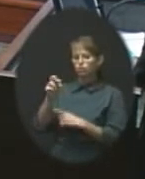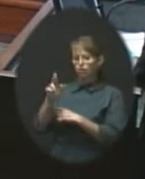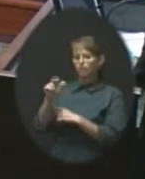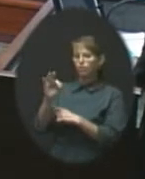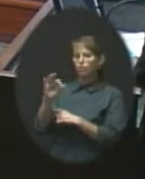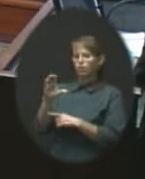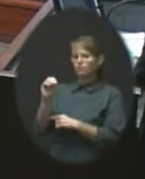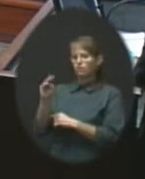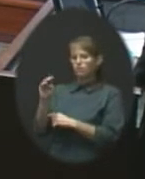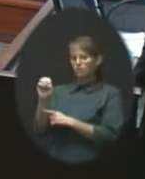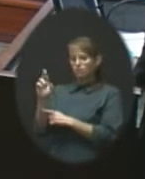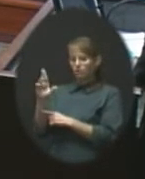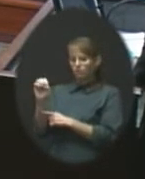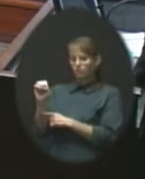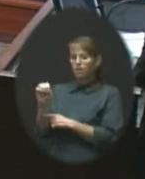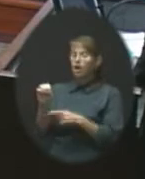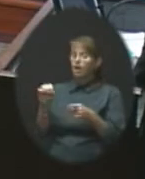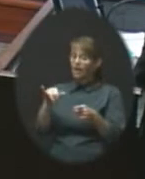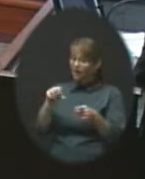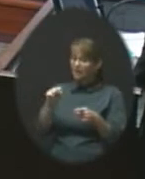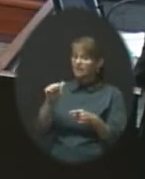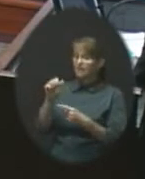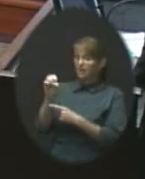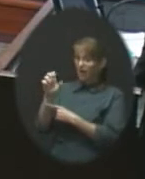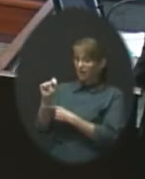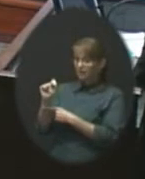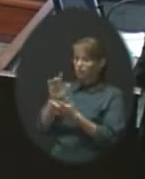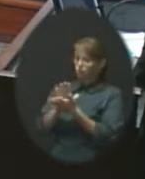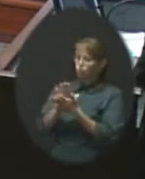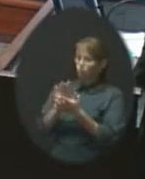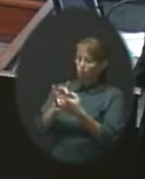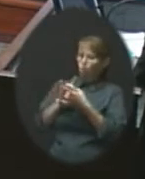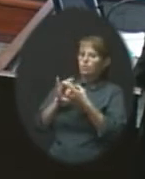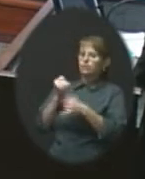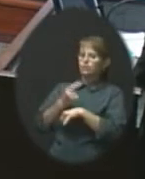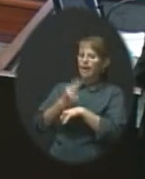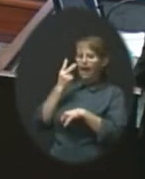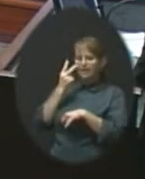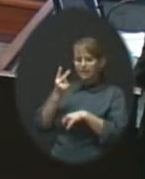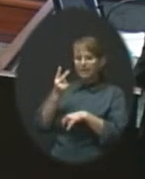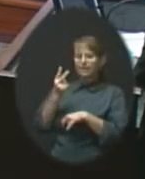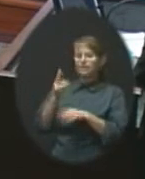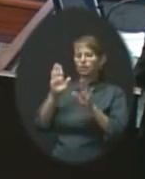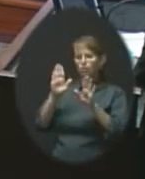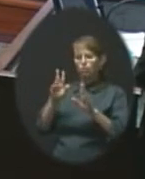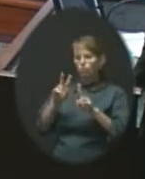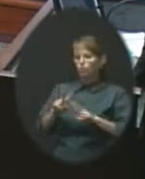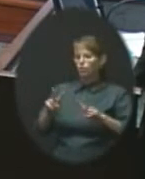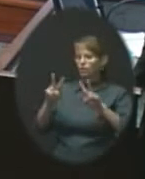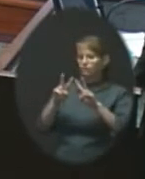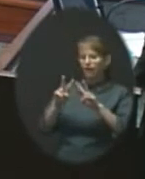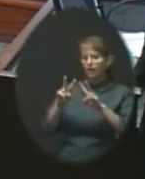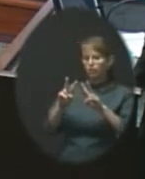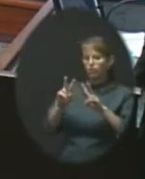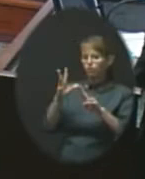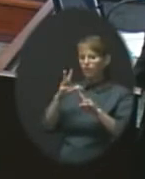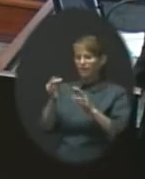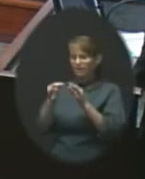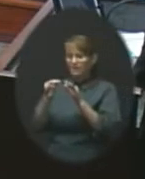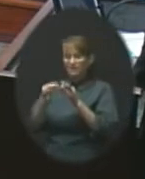an asset that the school has presently. They own it today. I see great value in the central location that all of you have mentioned,